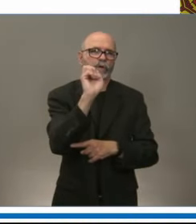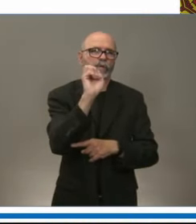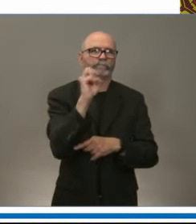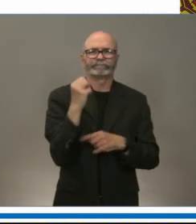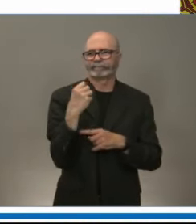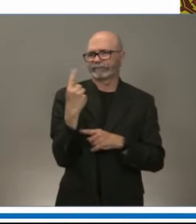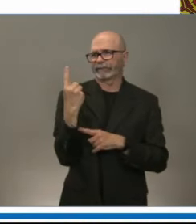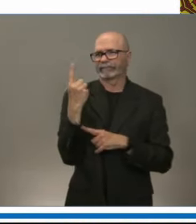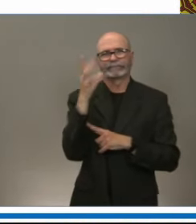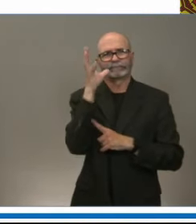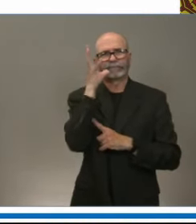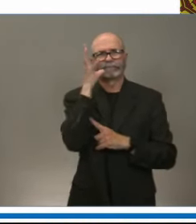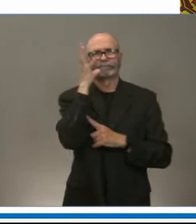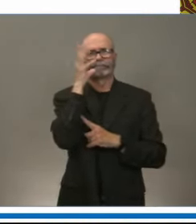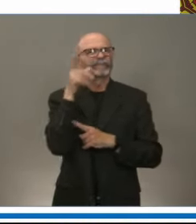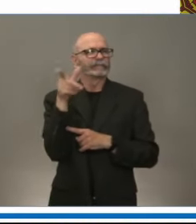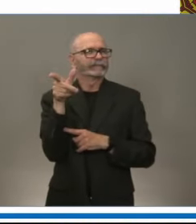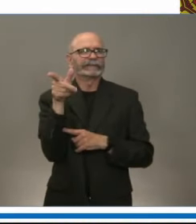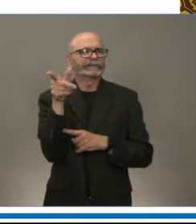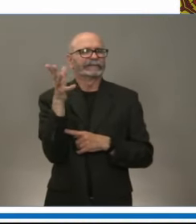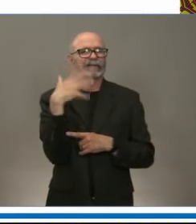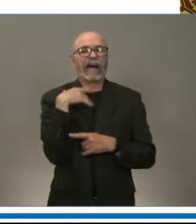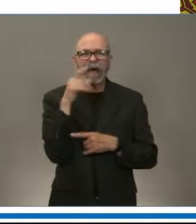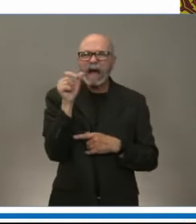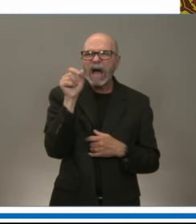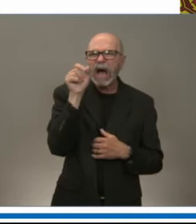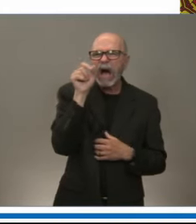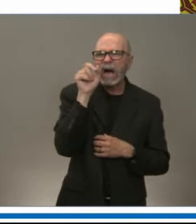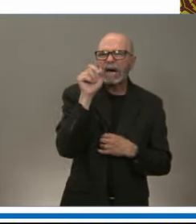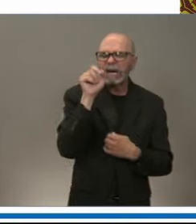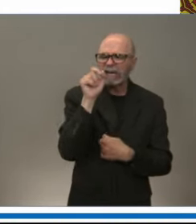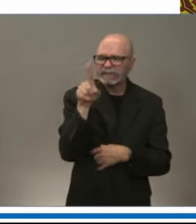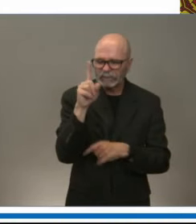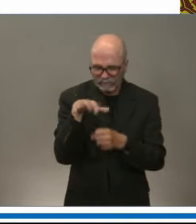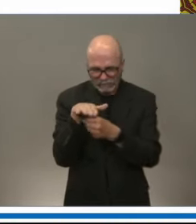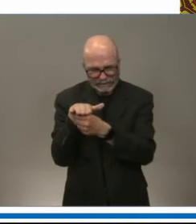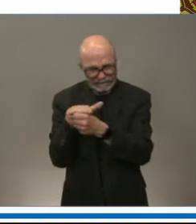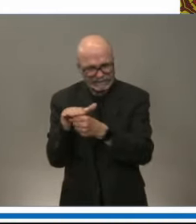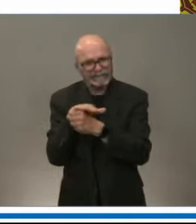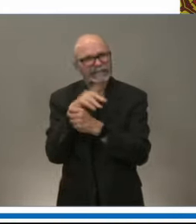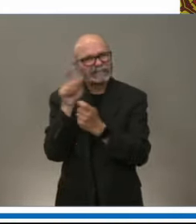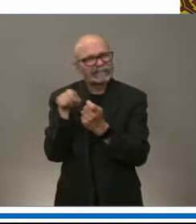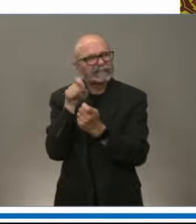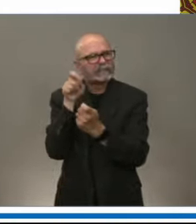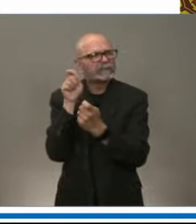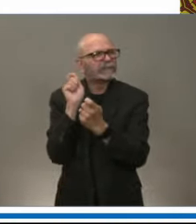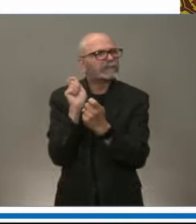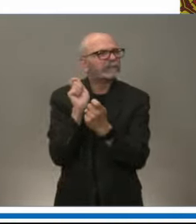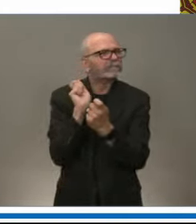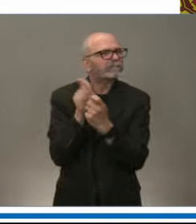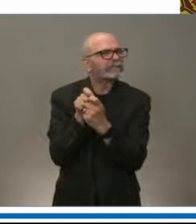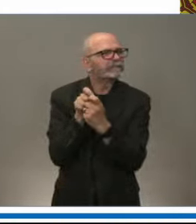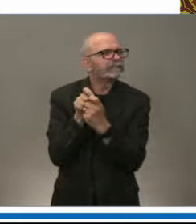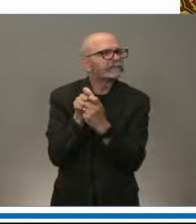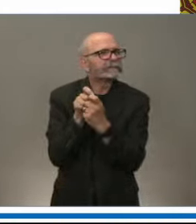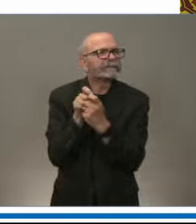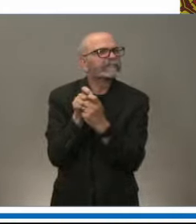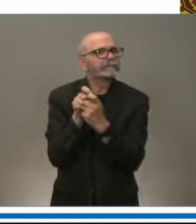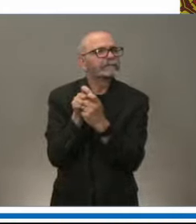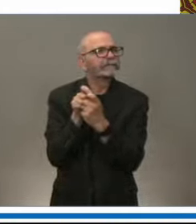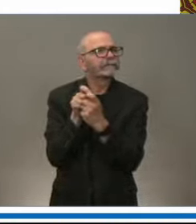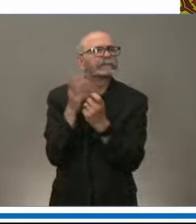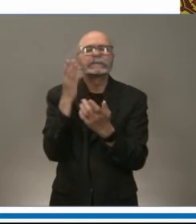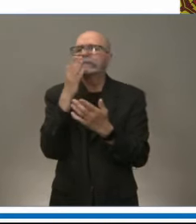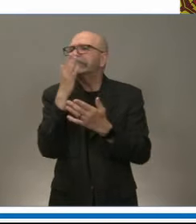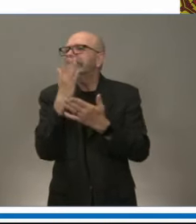maybe answer a specific area of concern right now. Several home care workers have told